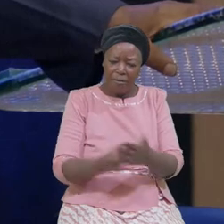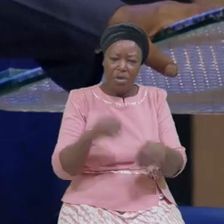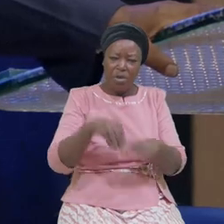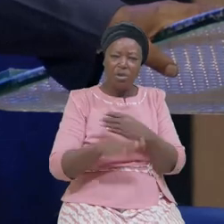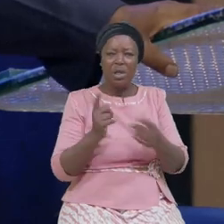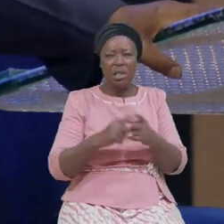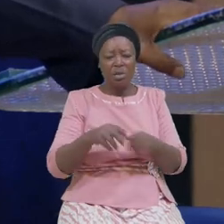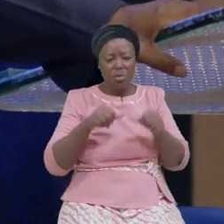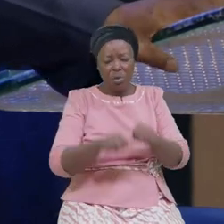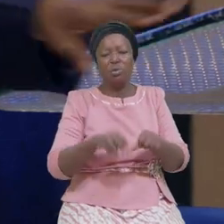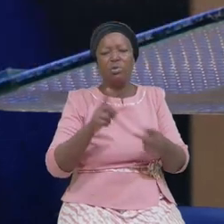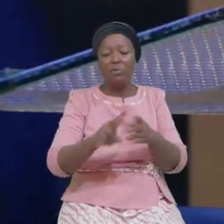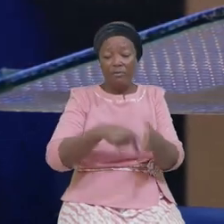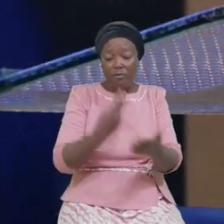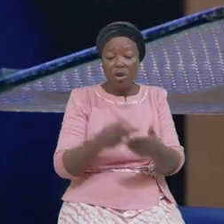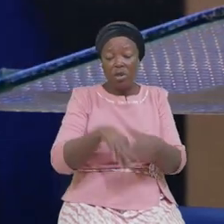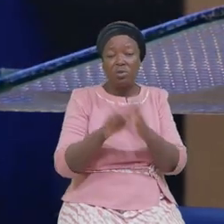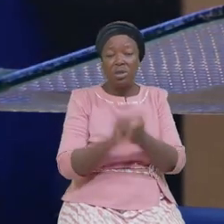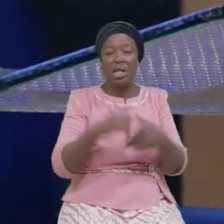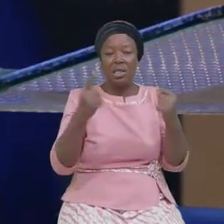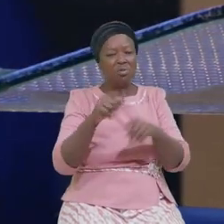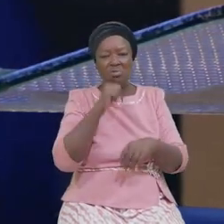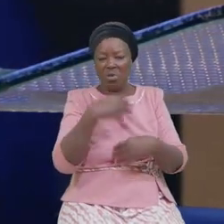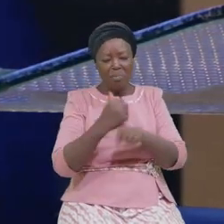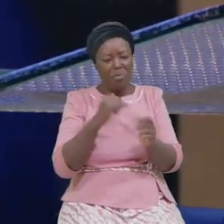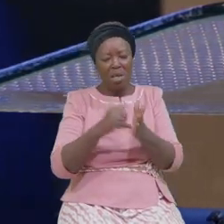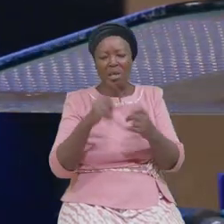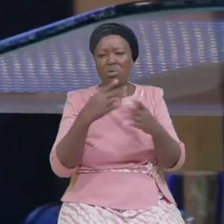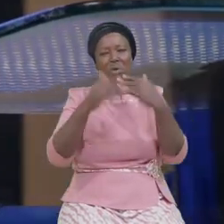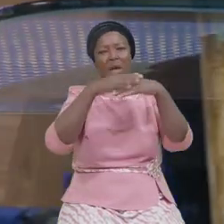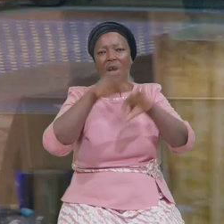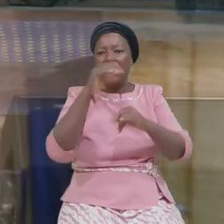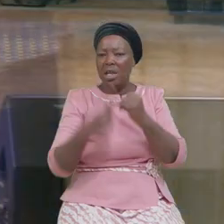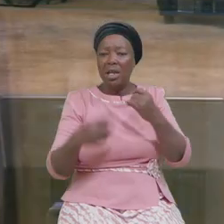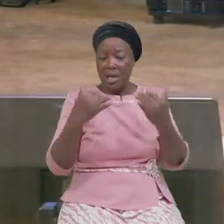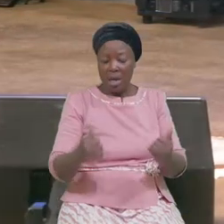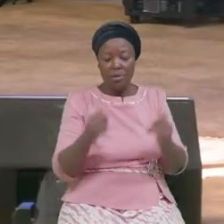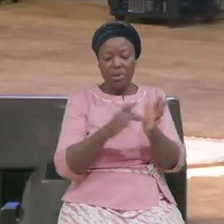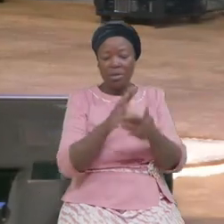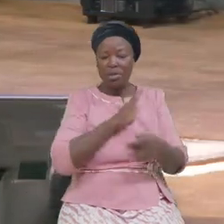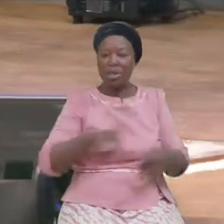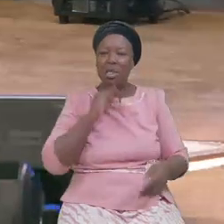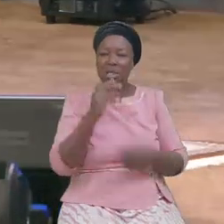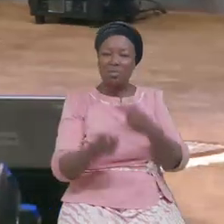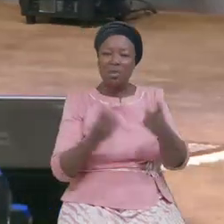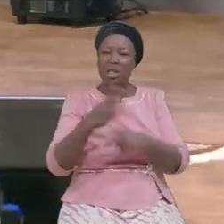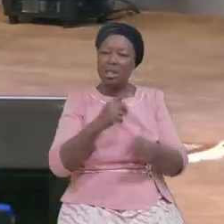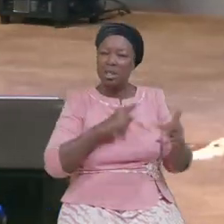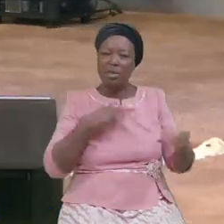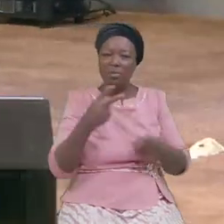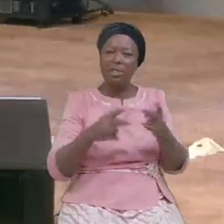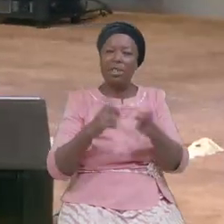not make it in eternity. And now Christ is visiting. Now the Lord is visiting. You